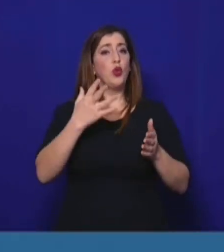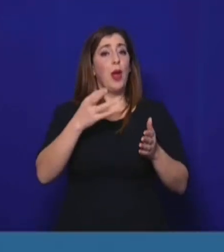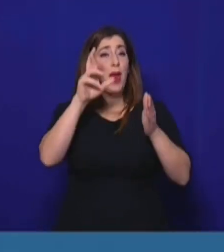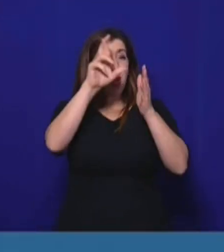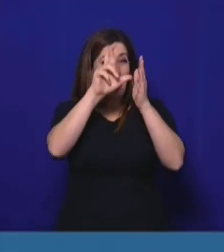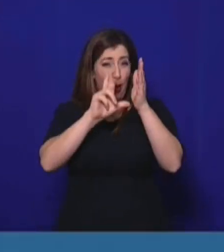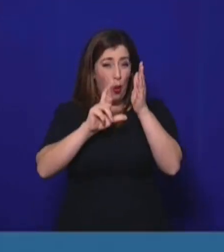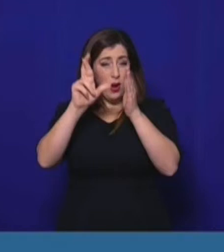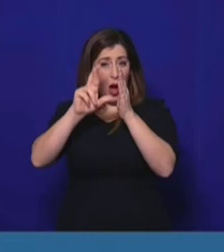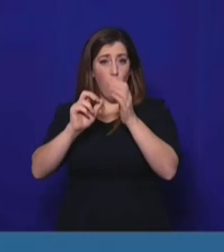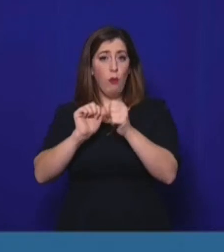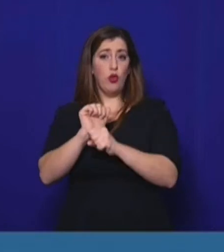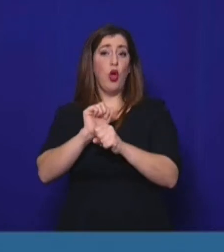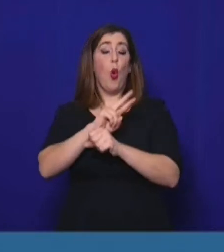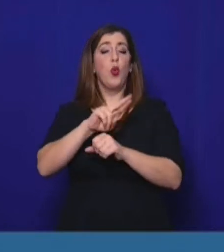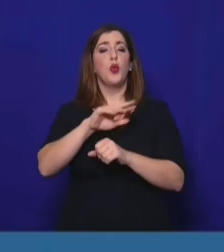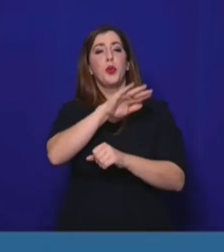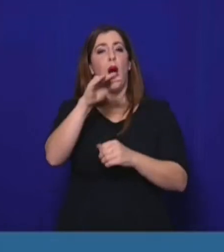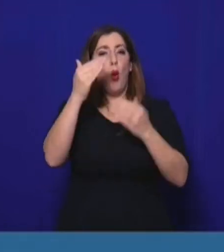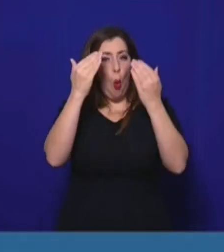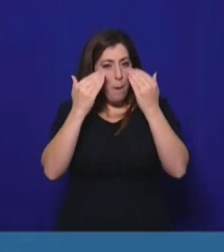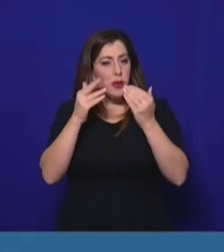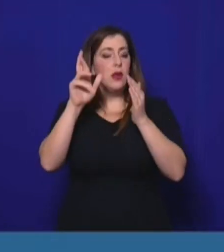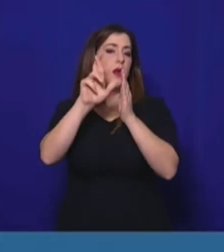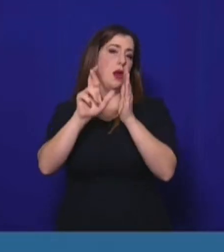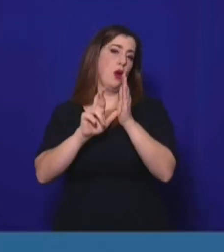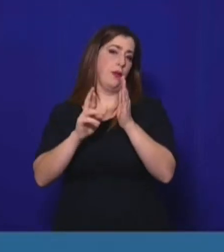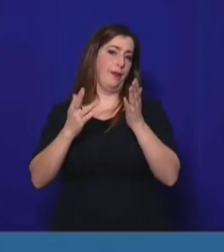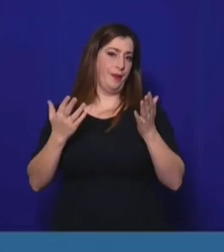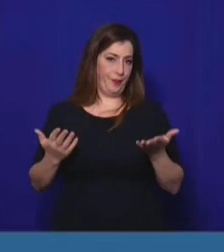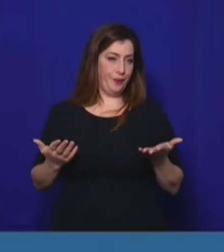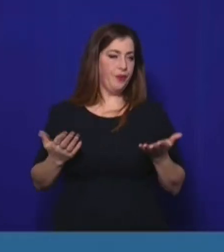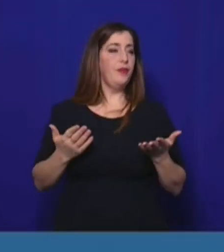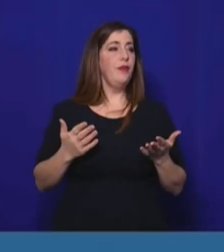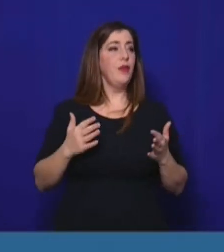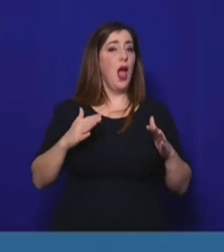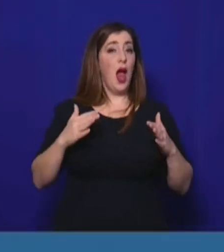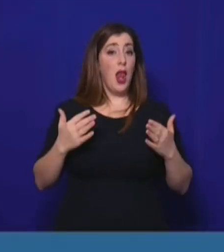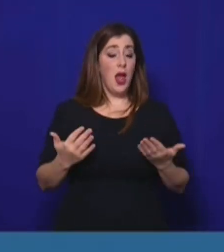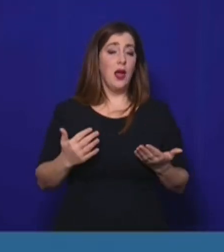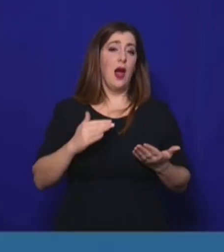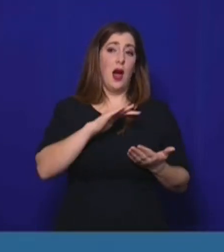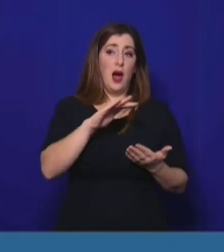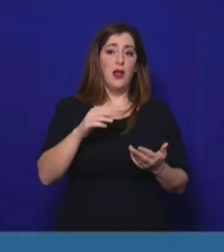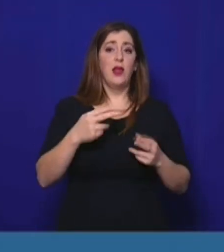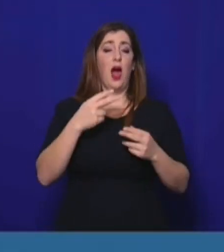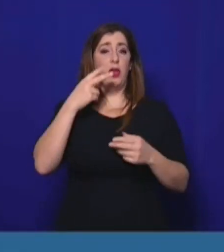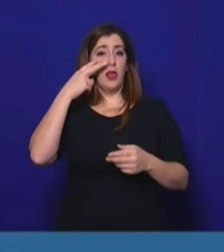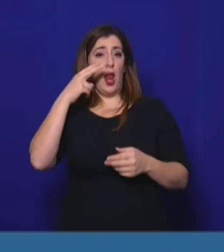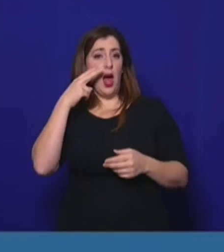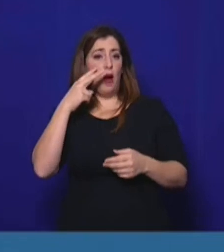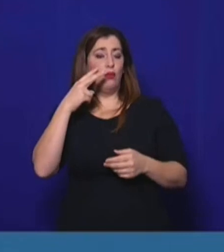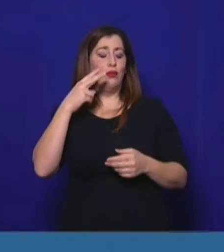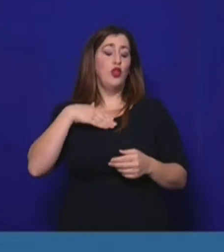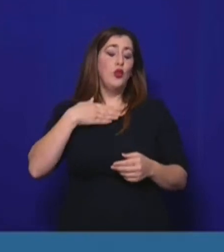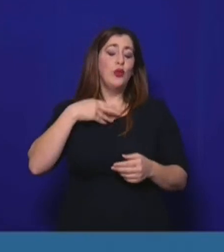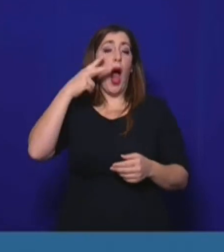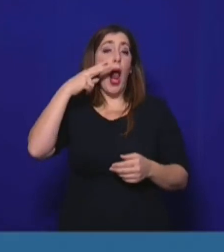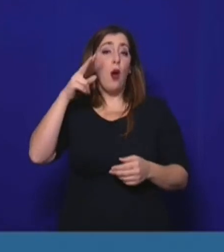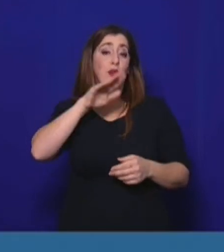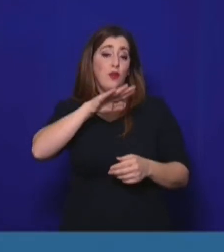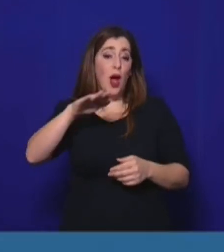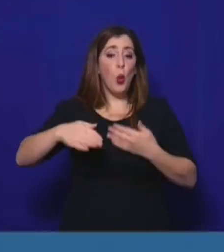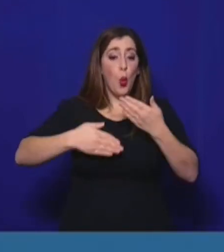dejjem qegħdin hemmhekk fil-post. Allura hemmhekk aħna wkoll nkun nistgħu naraw li t-tfal ikunu qegħdin ikomplu bl-iskola tagħhom